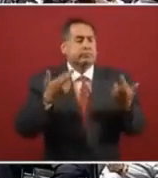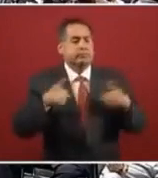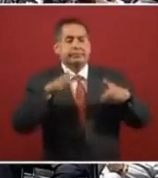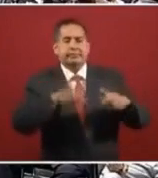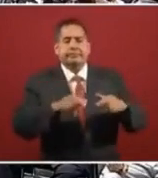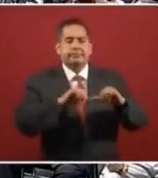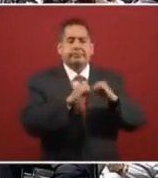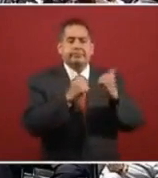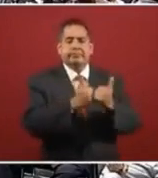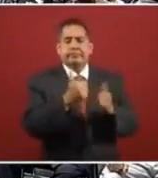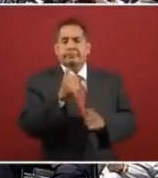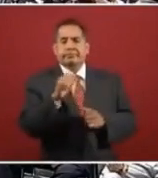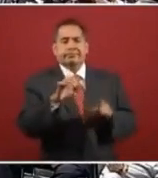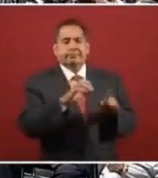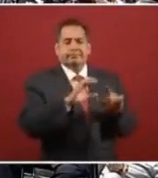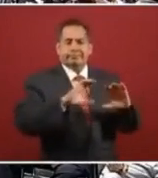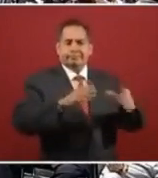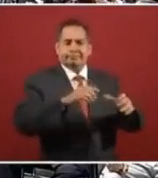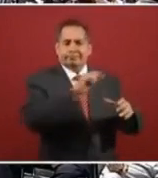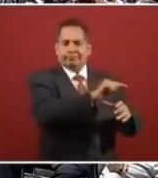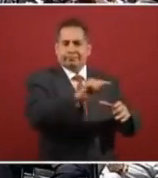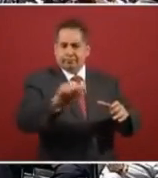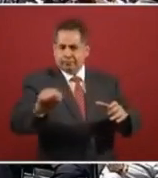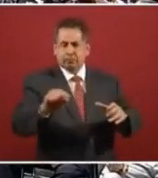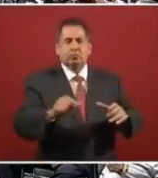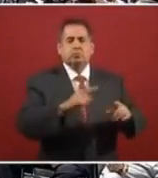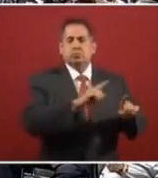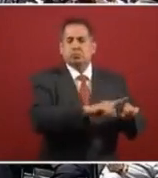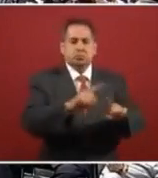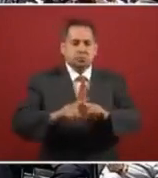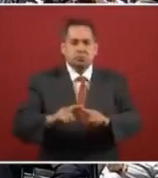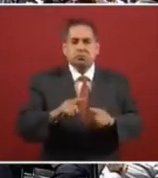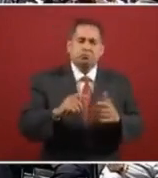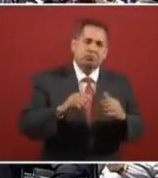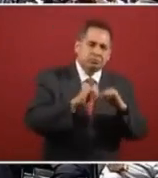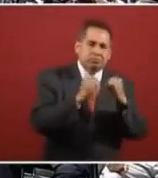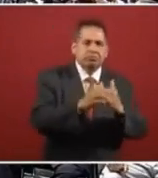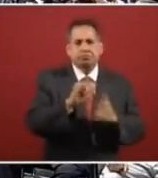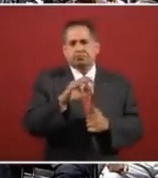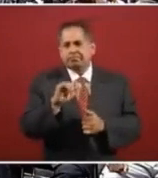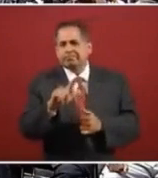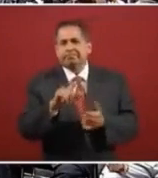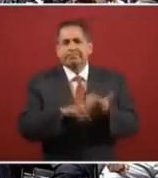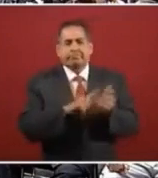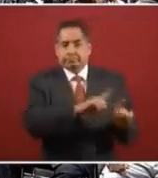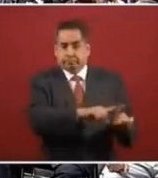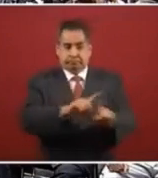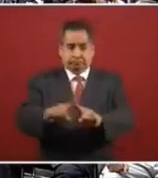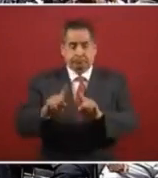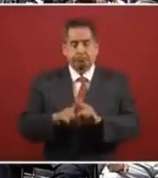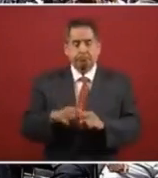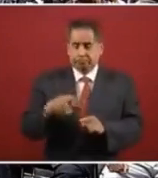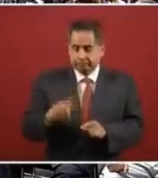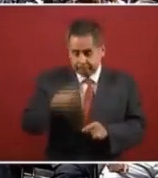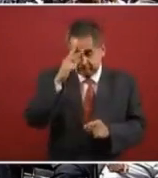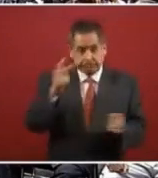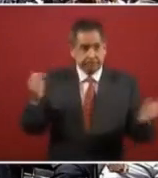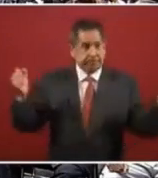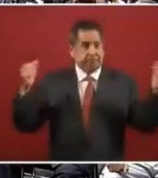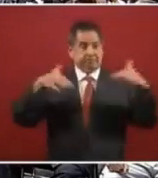representatives from organizations social organization civil organization of our